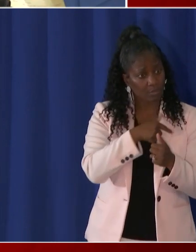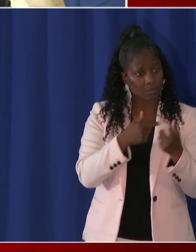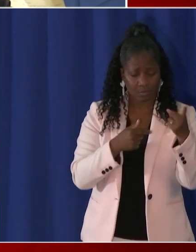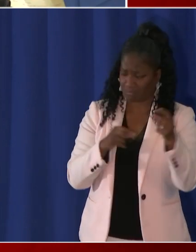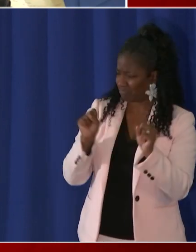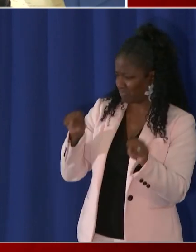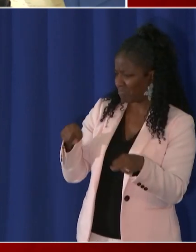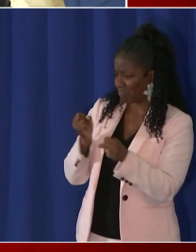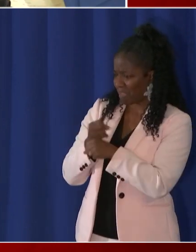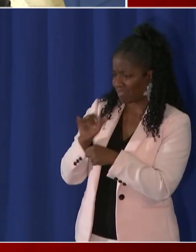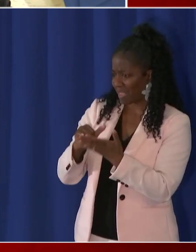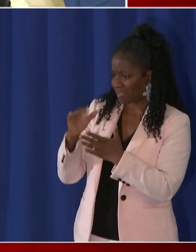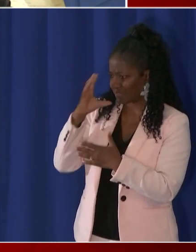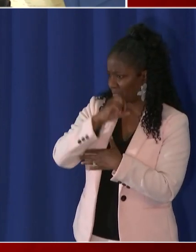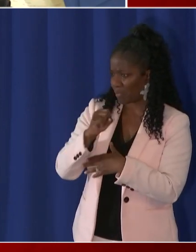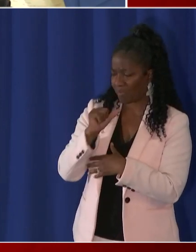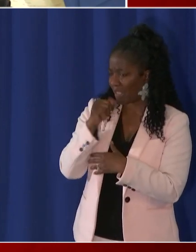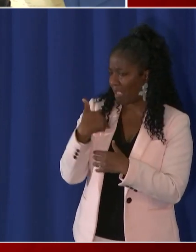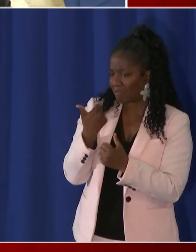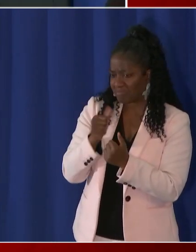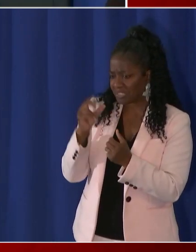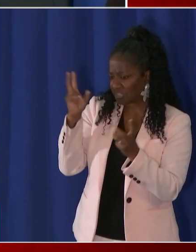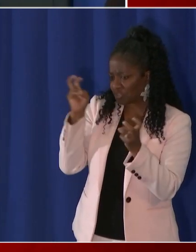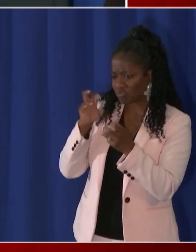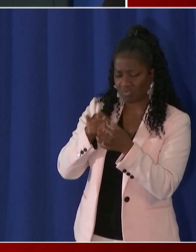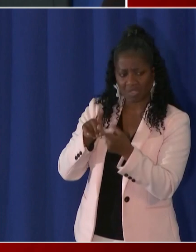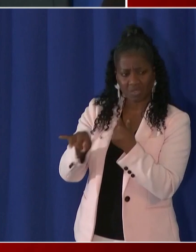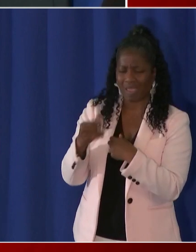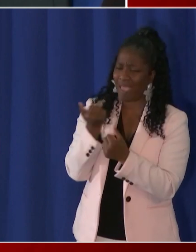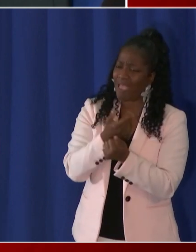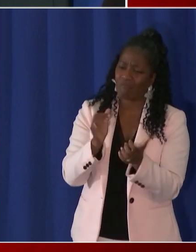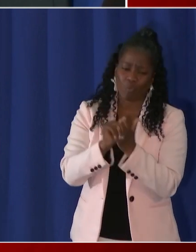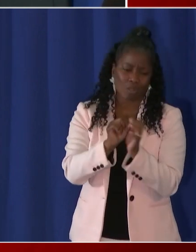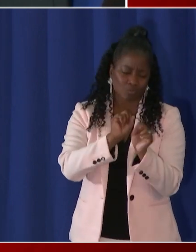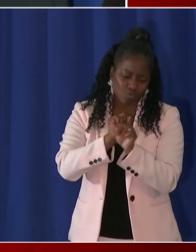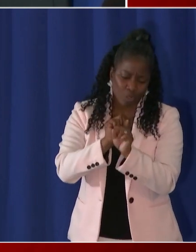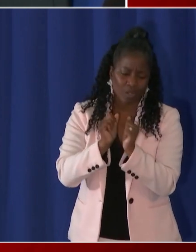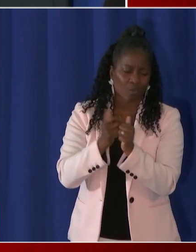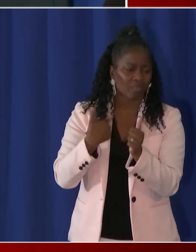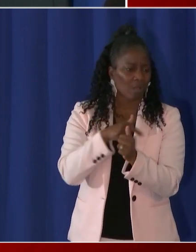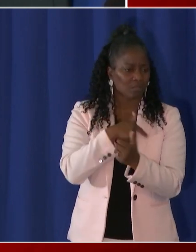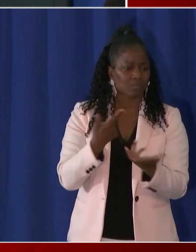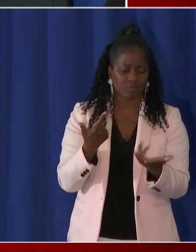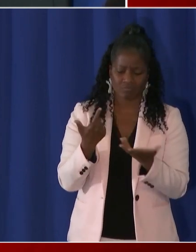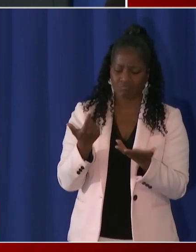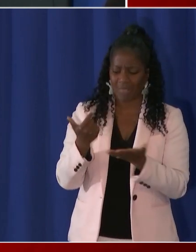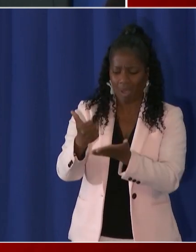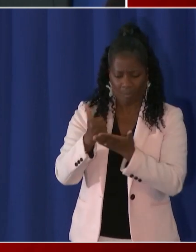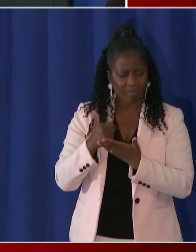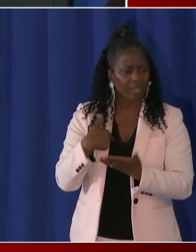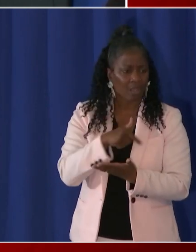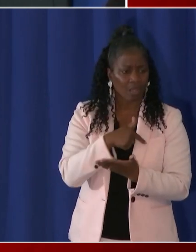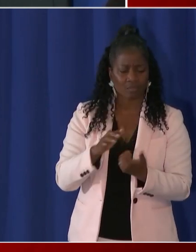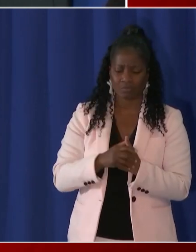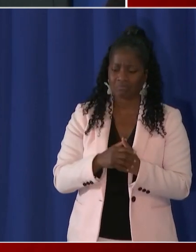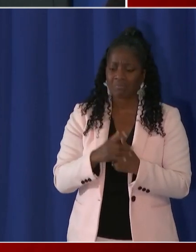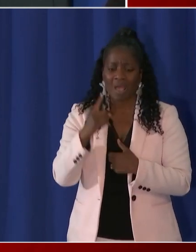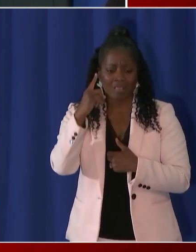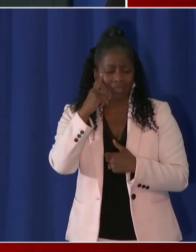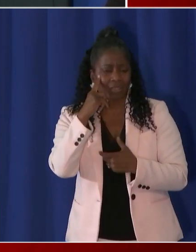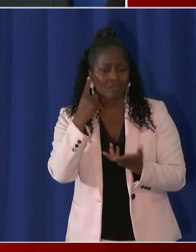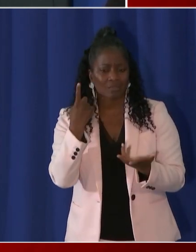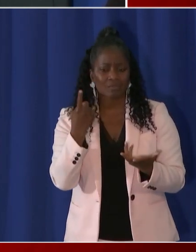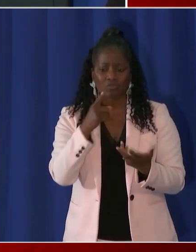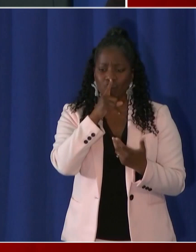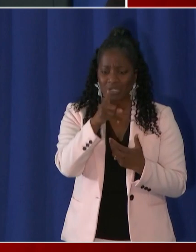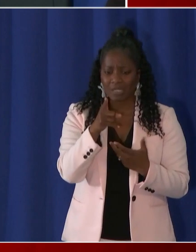Yeah, you can make that assumption. We haven't had any issues. Everybody is working, working with us on this. I think it's certainly in